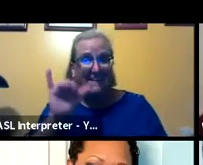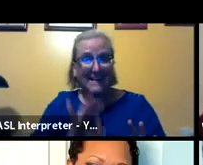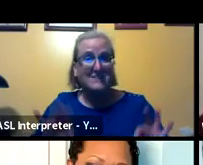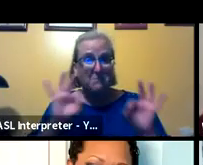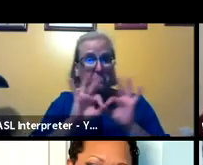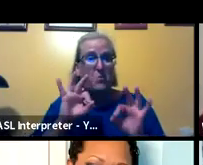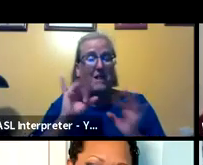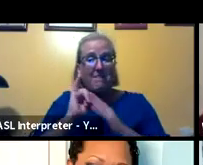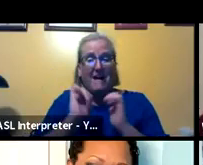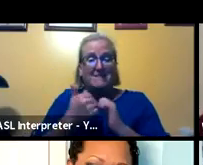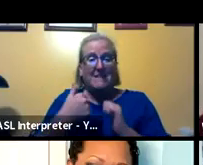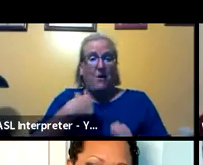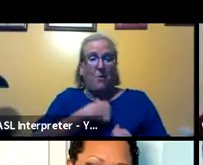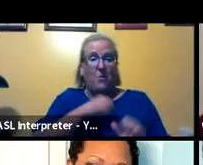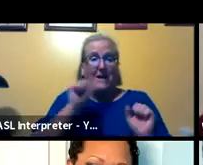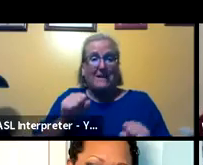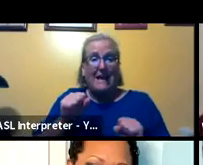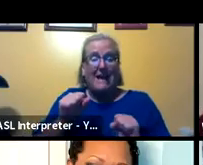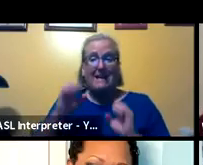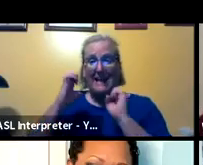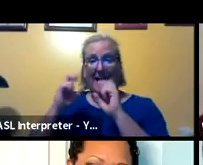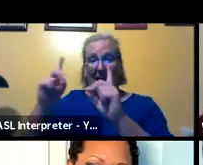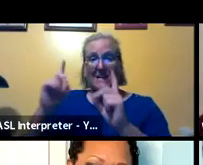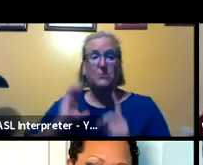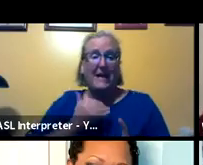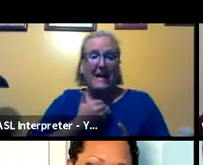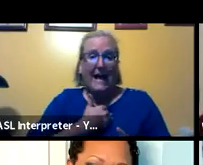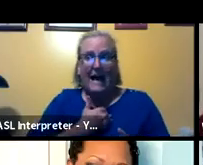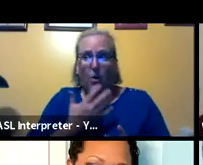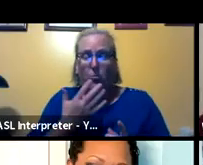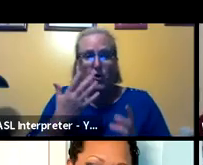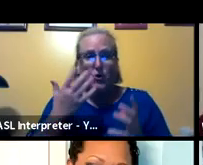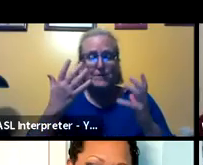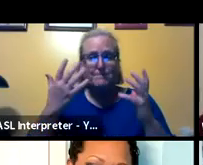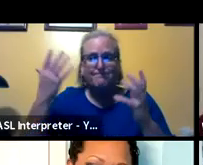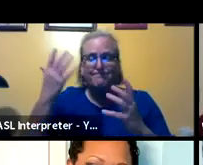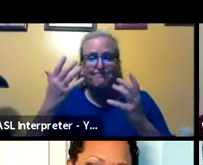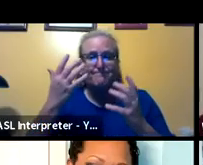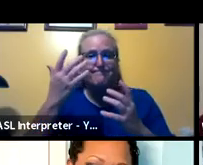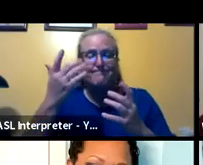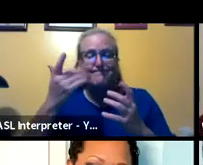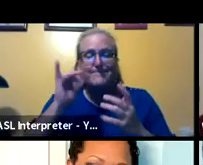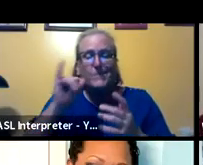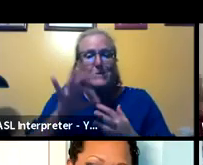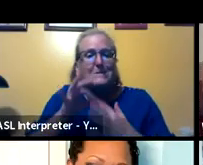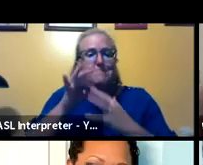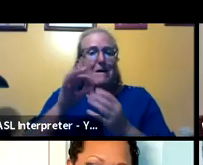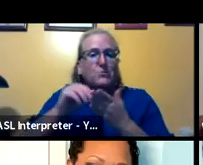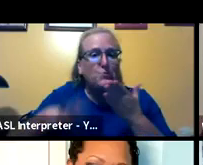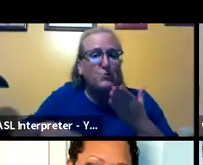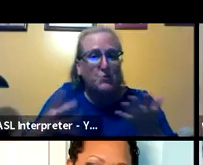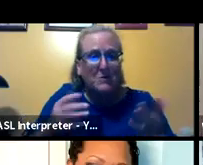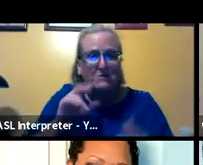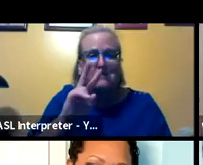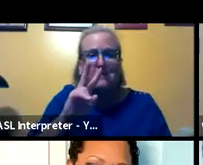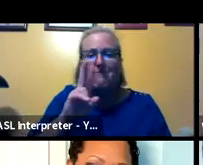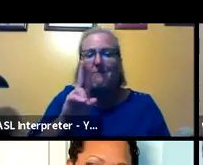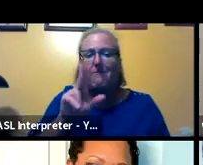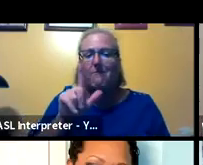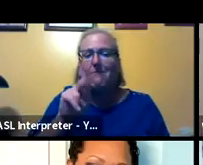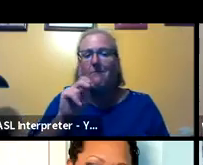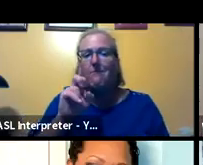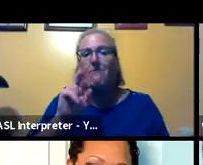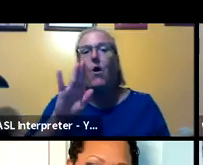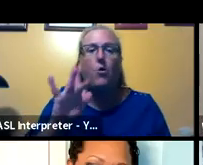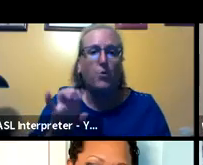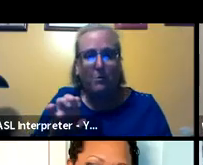that we educate some of our most vulnerable students. And so those costs need to be covered. And